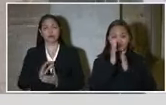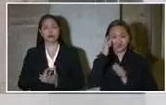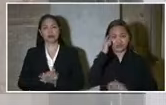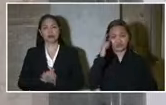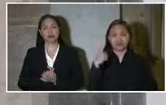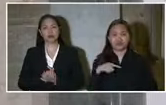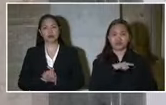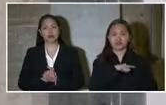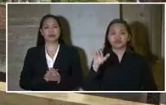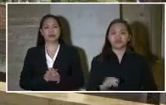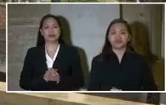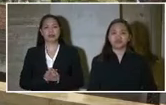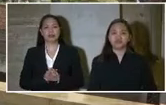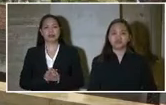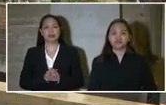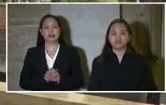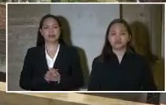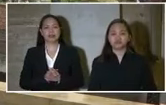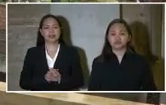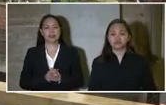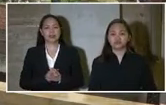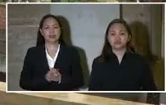us.